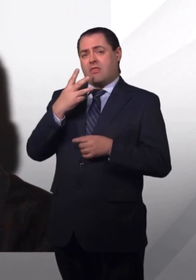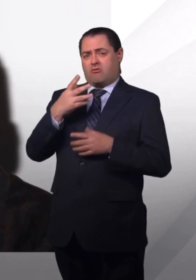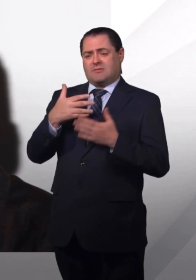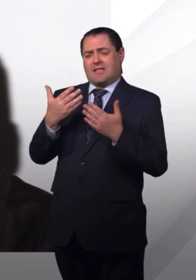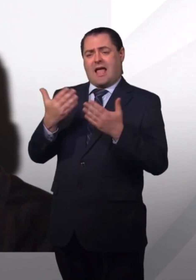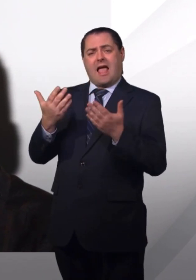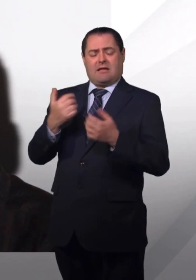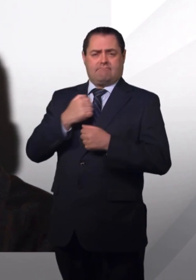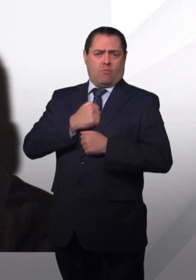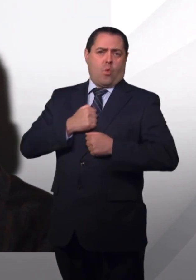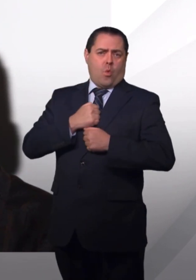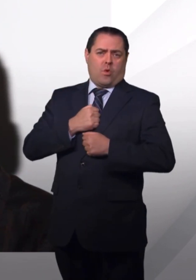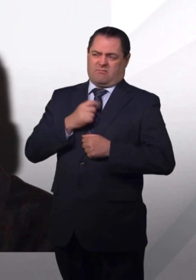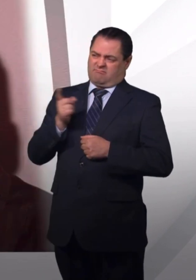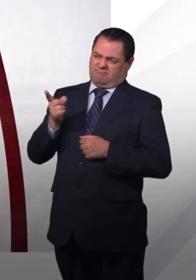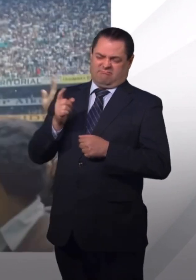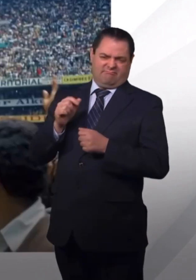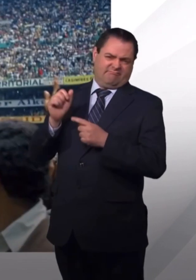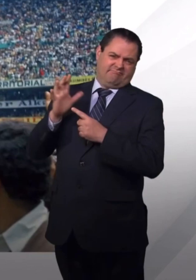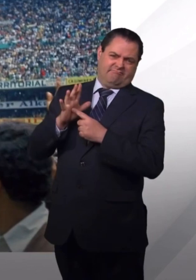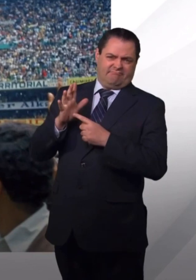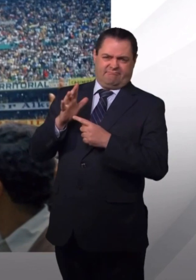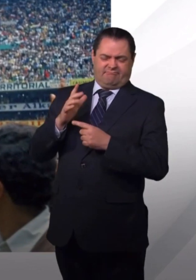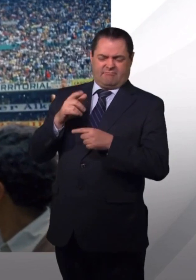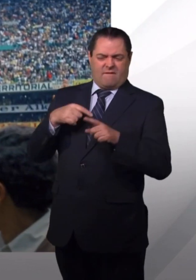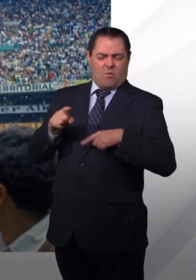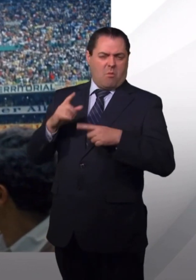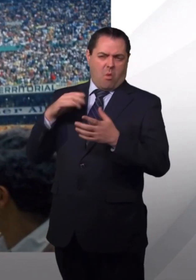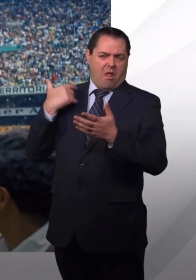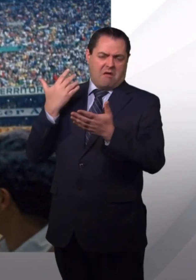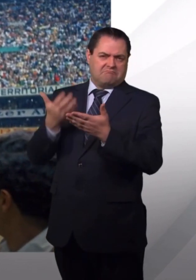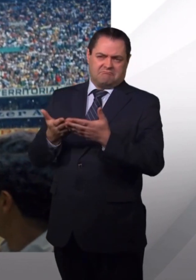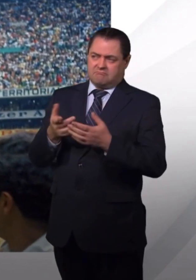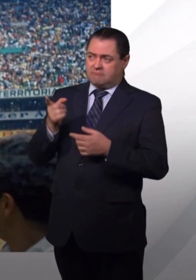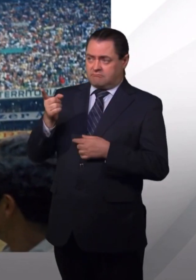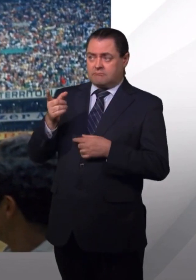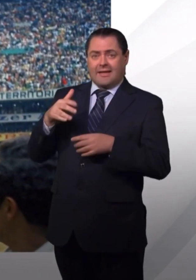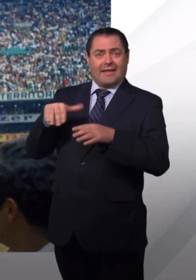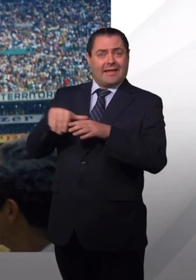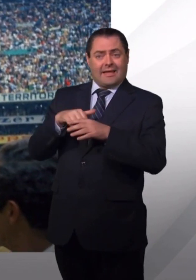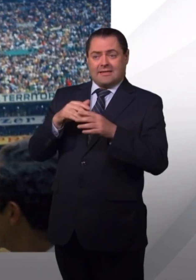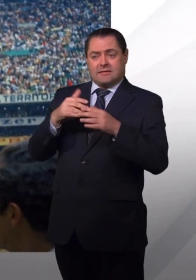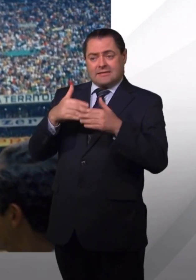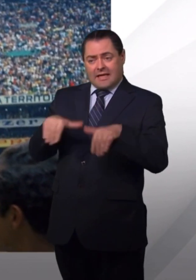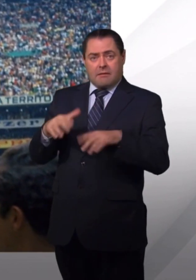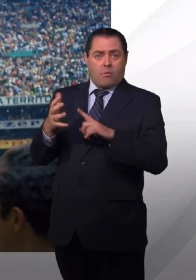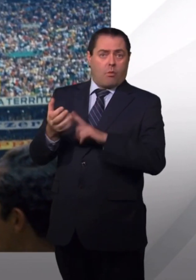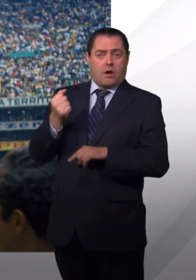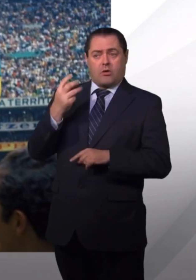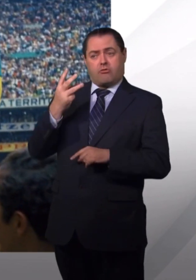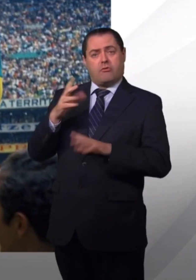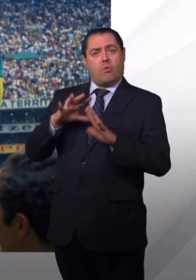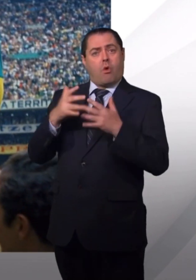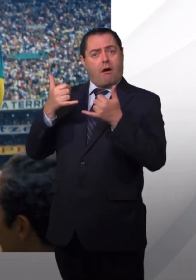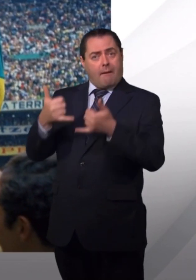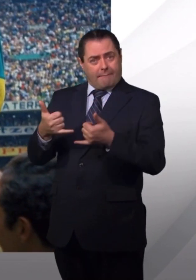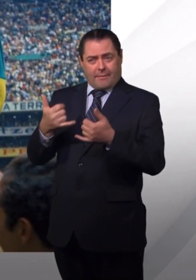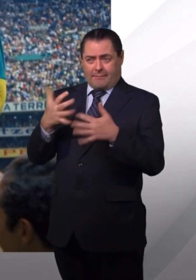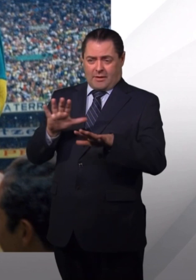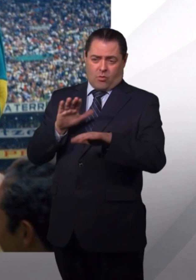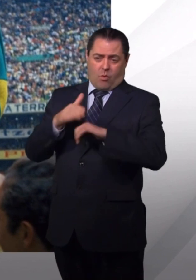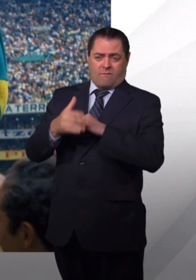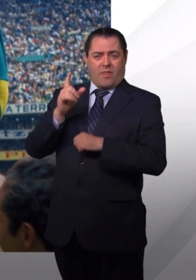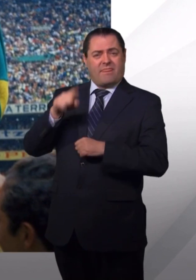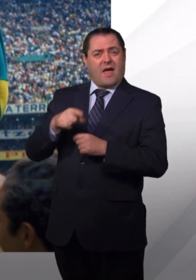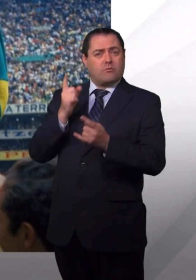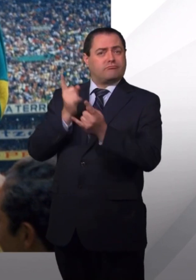footballer of all time. He won 3 World Cups as part of the Brazil team, a unique feat, and scored over 1,000 goals during a